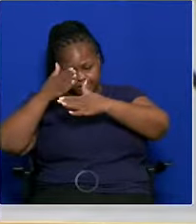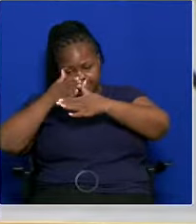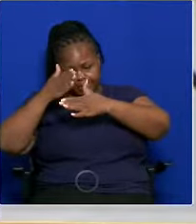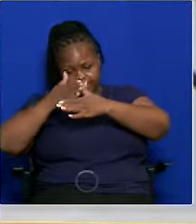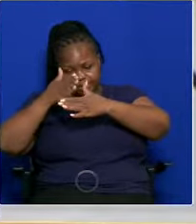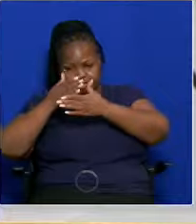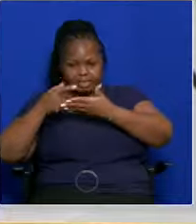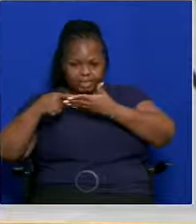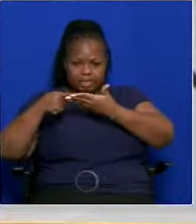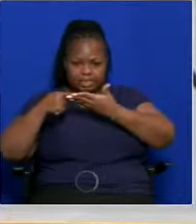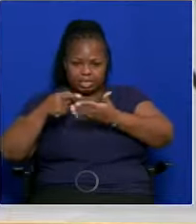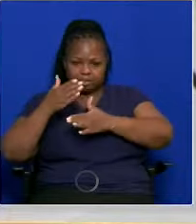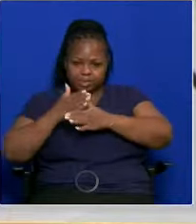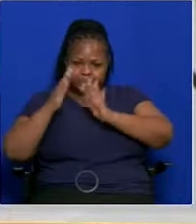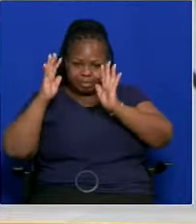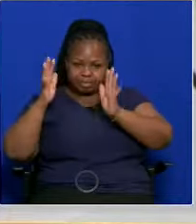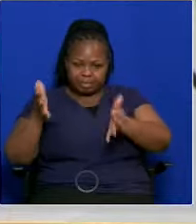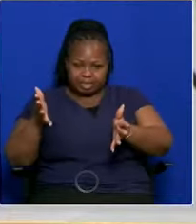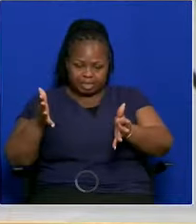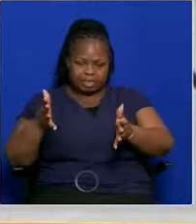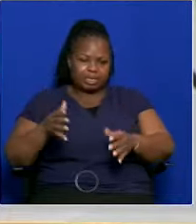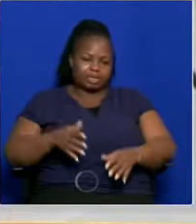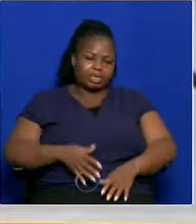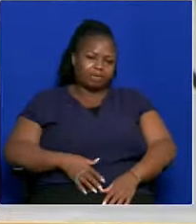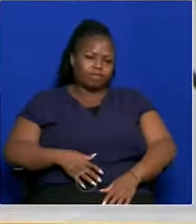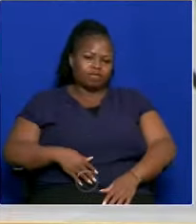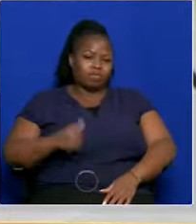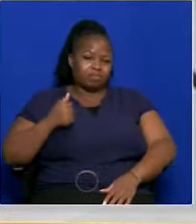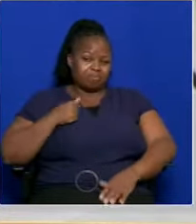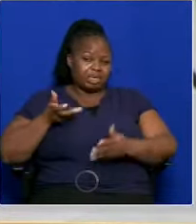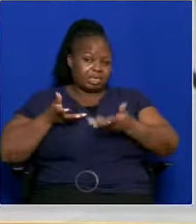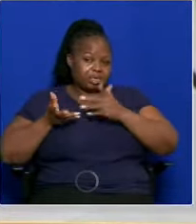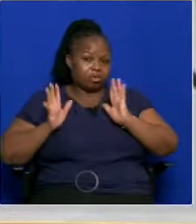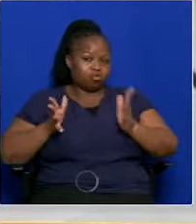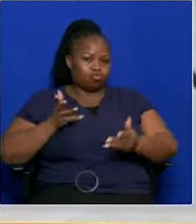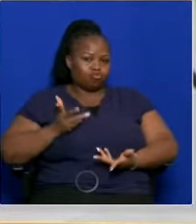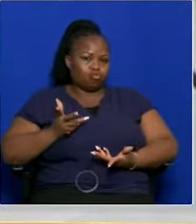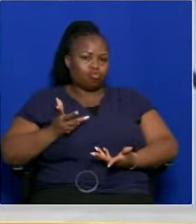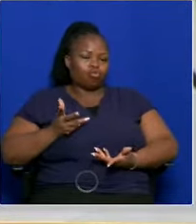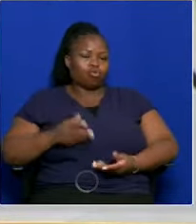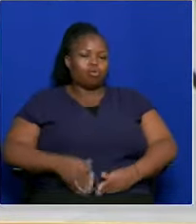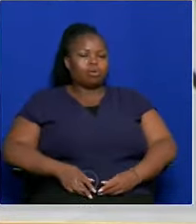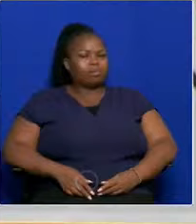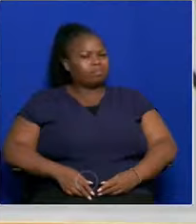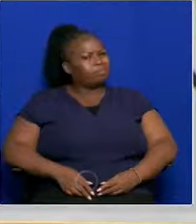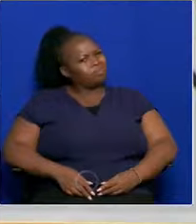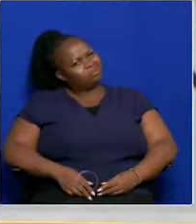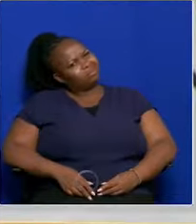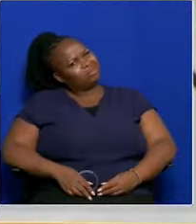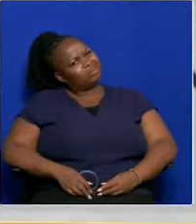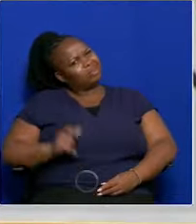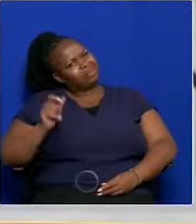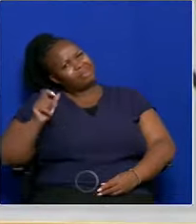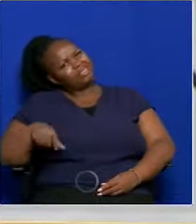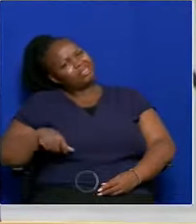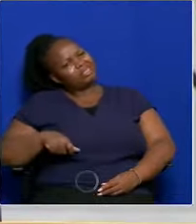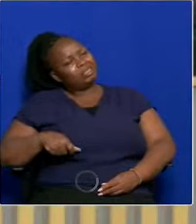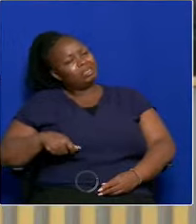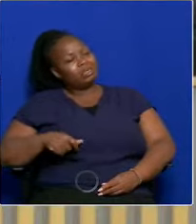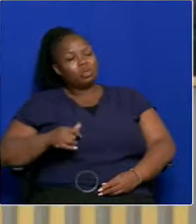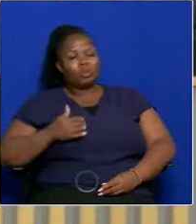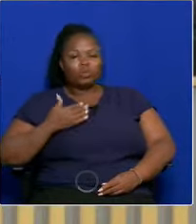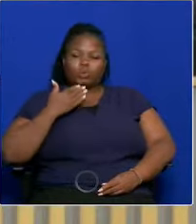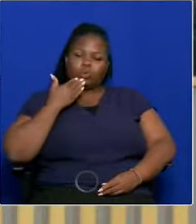only. I'm talking for my engagement. So it's not somebody who will be too